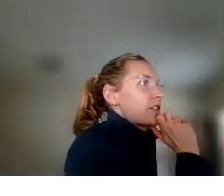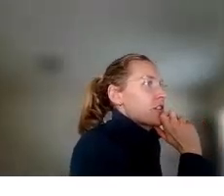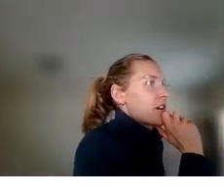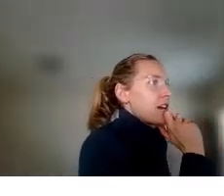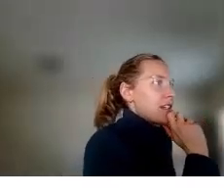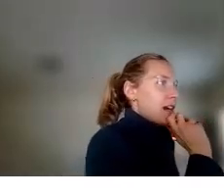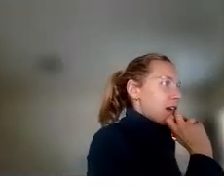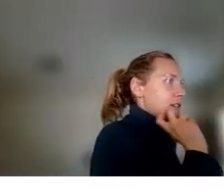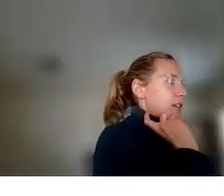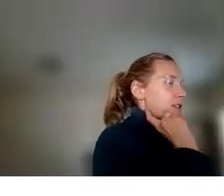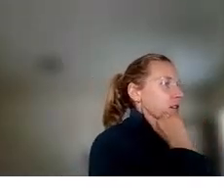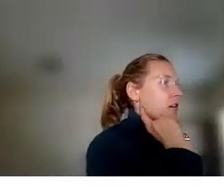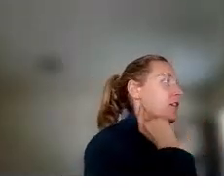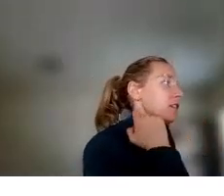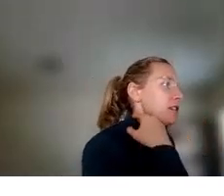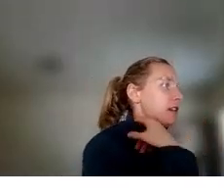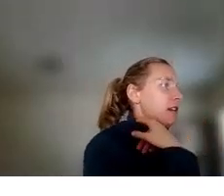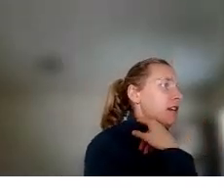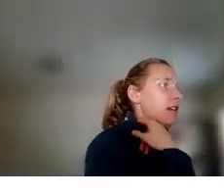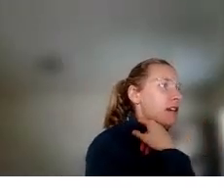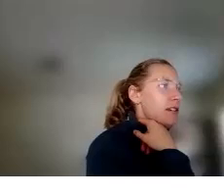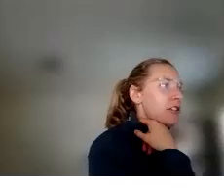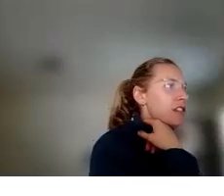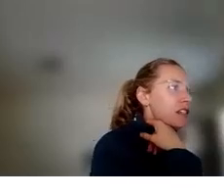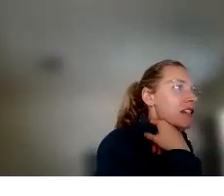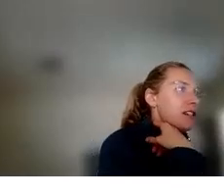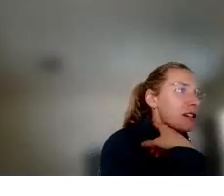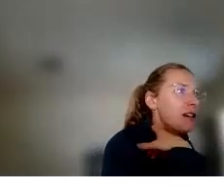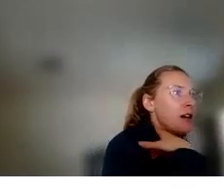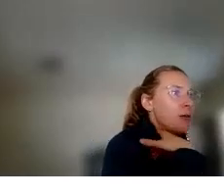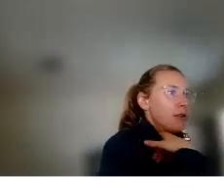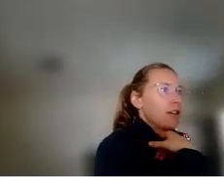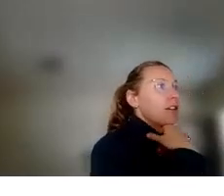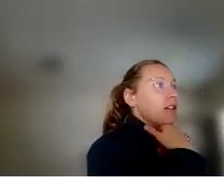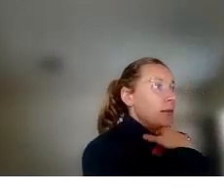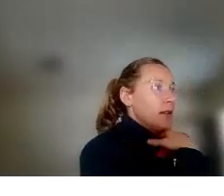lot of children trying to access current CLLI